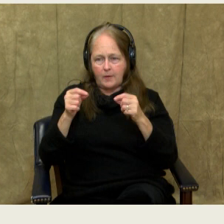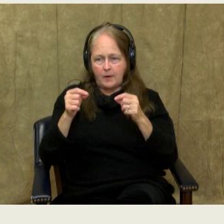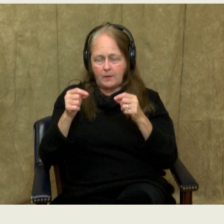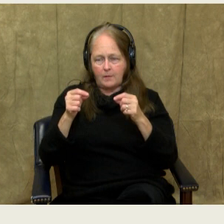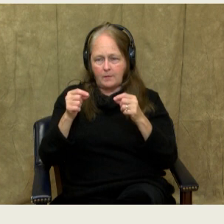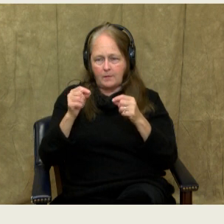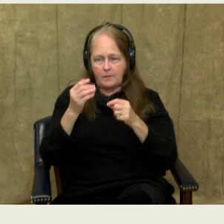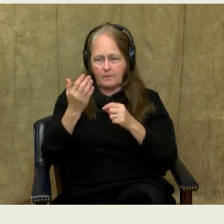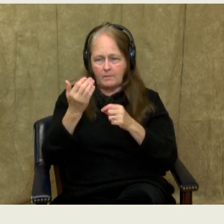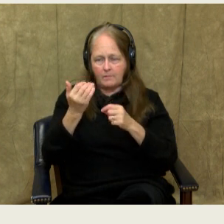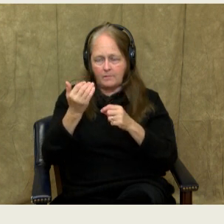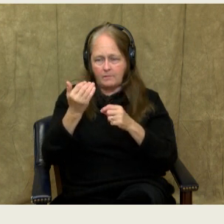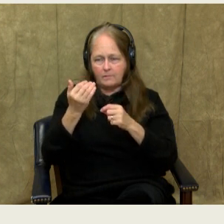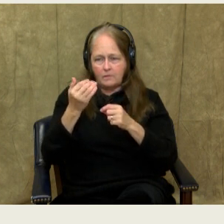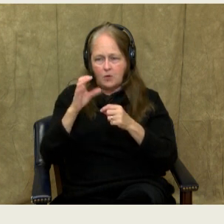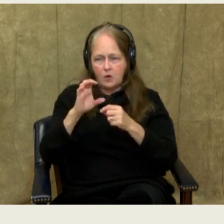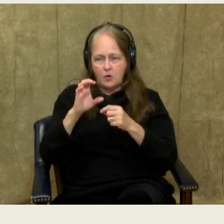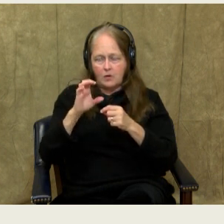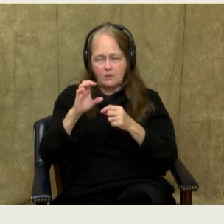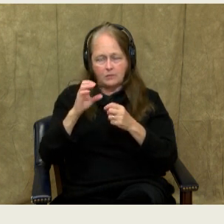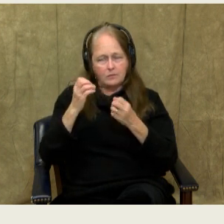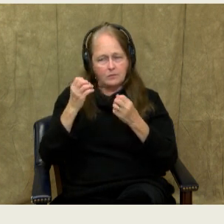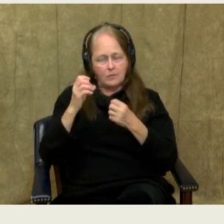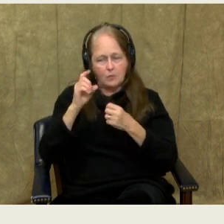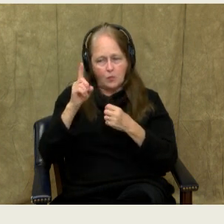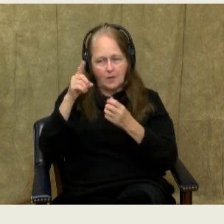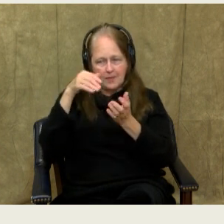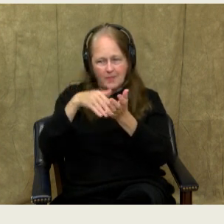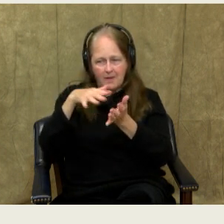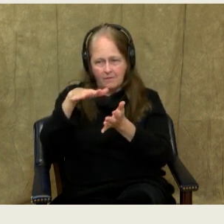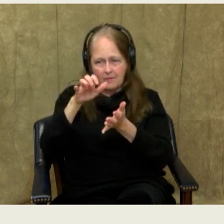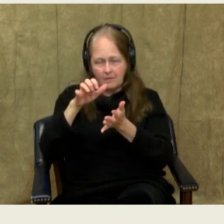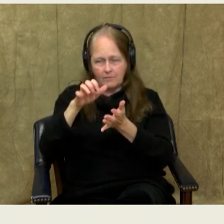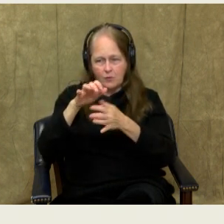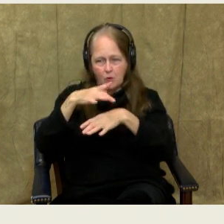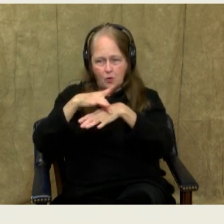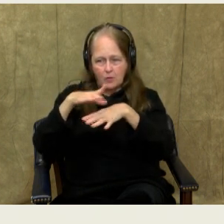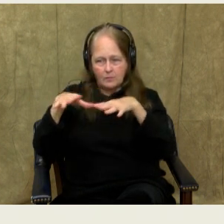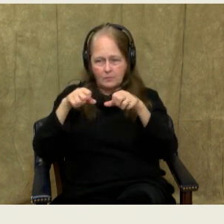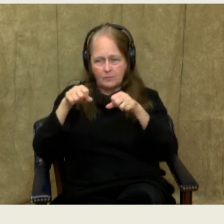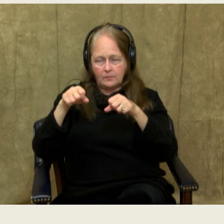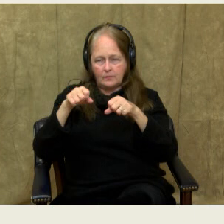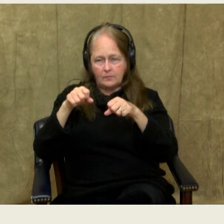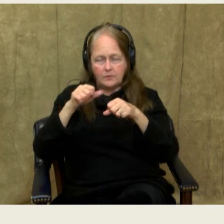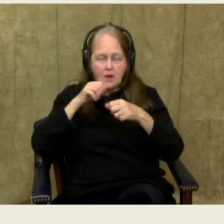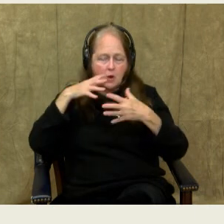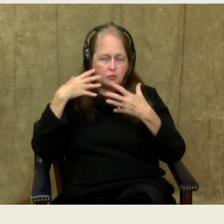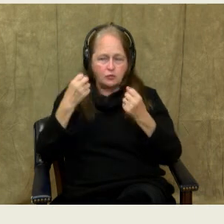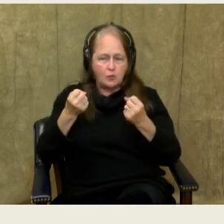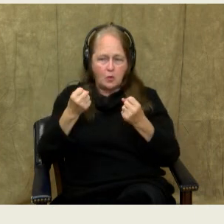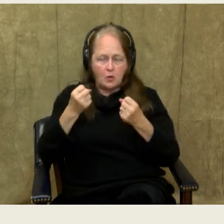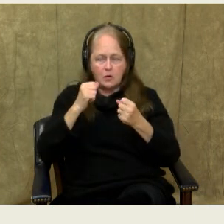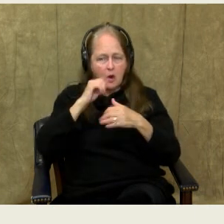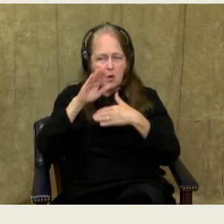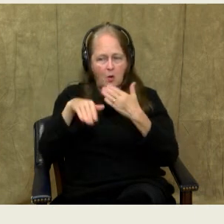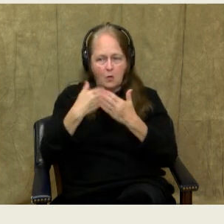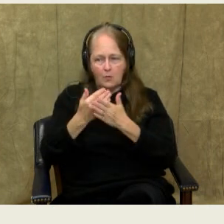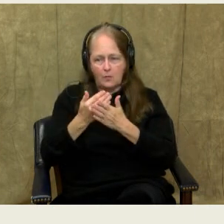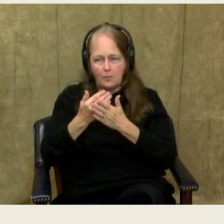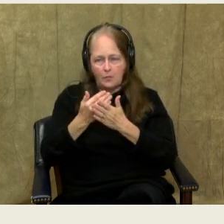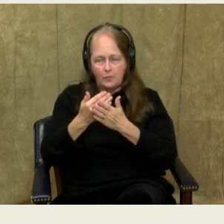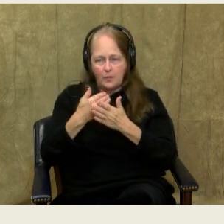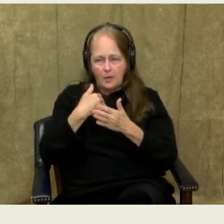about 1,500 seismic occurrences a year. Can you imagine that? Now, many of them may not be that strong, but they also